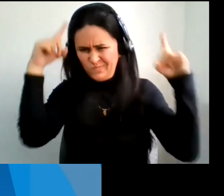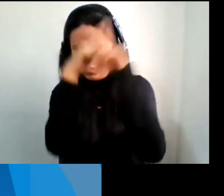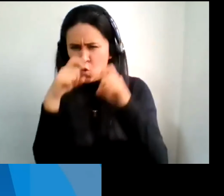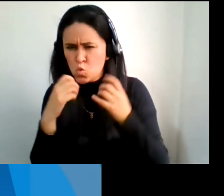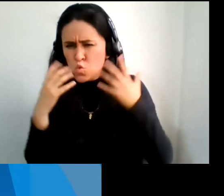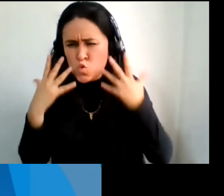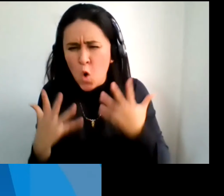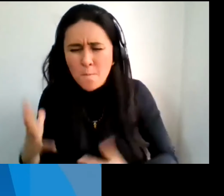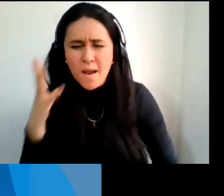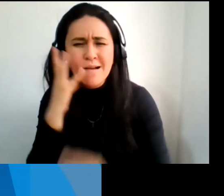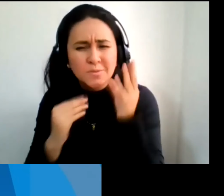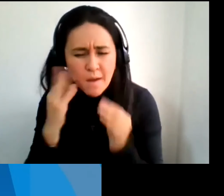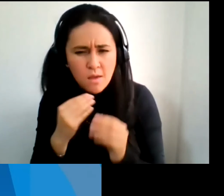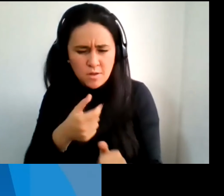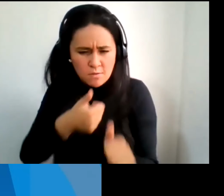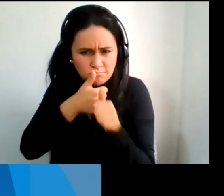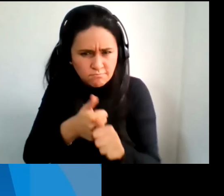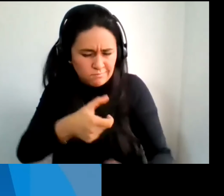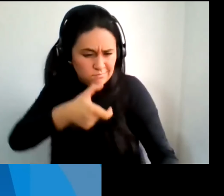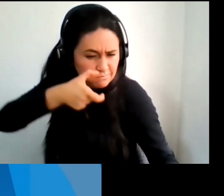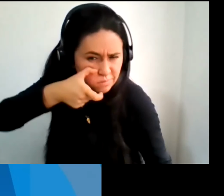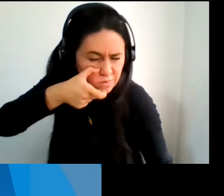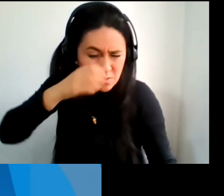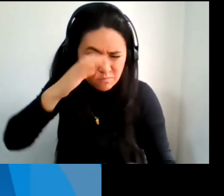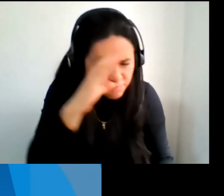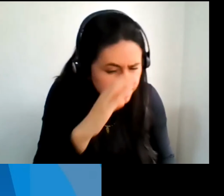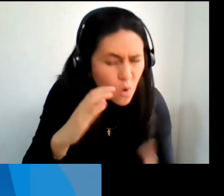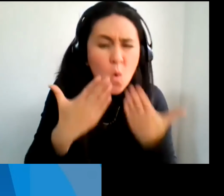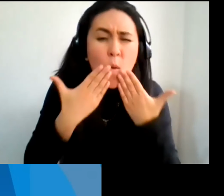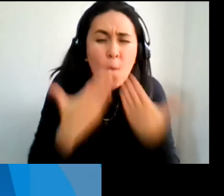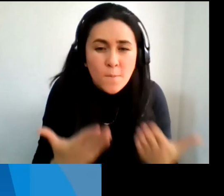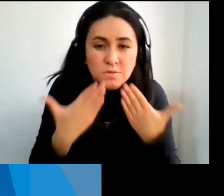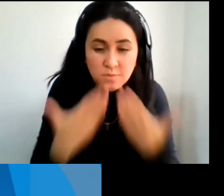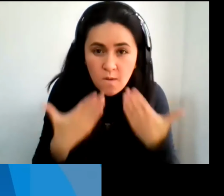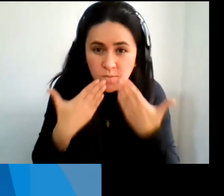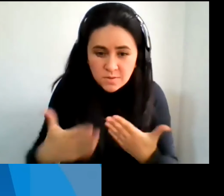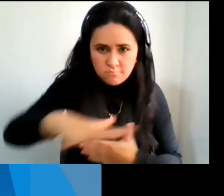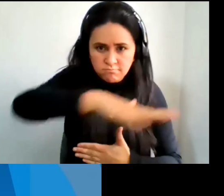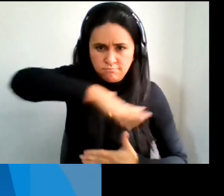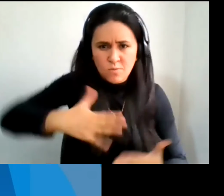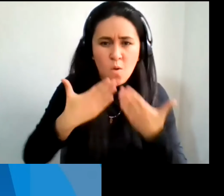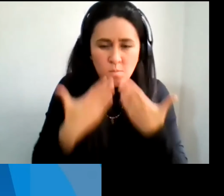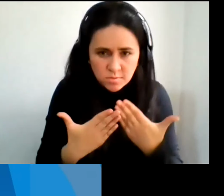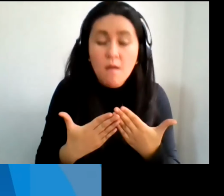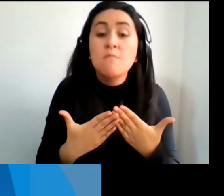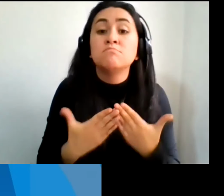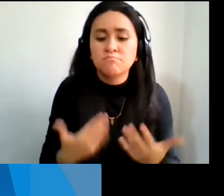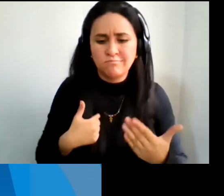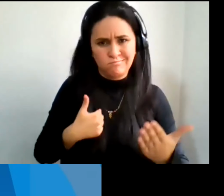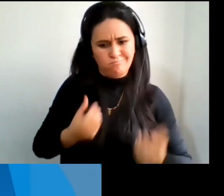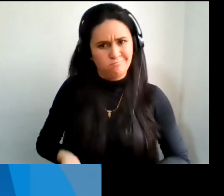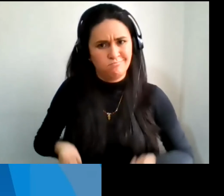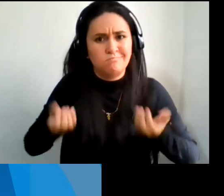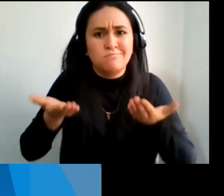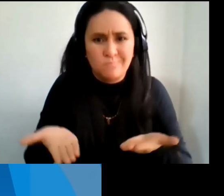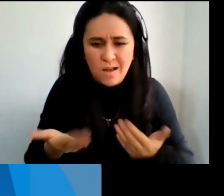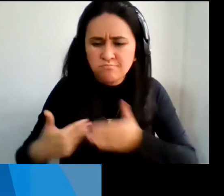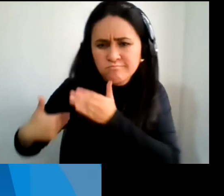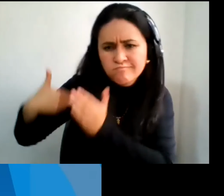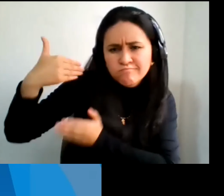related to the evaluation and monitoring function and the need to promote production and use of knowledge